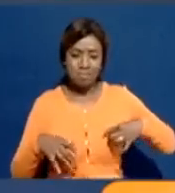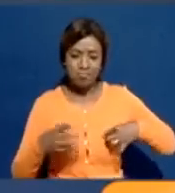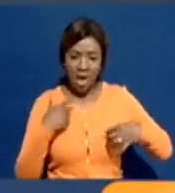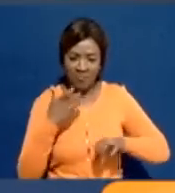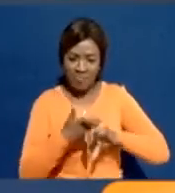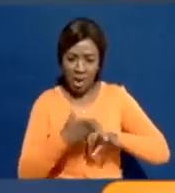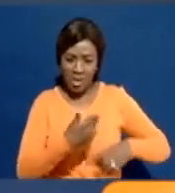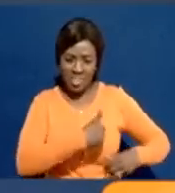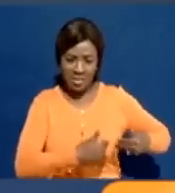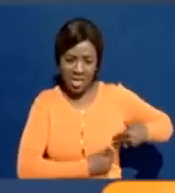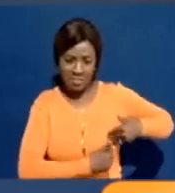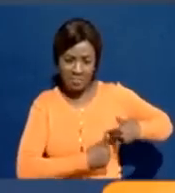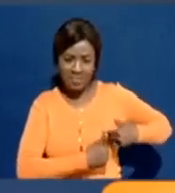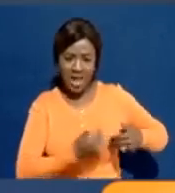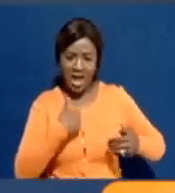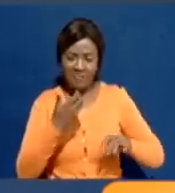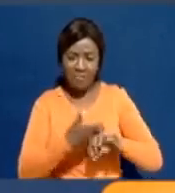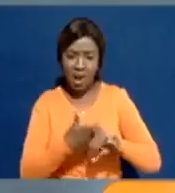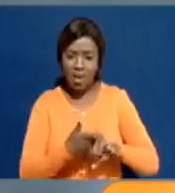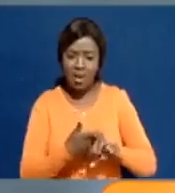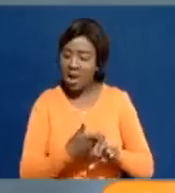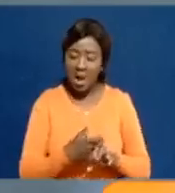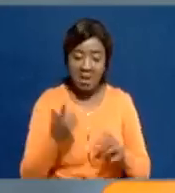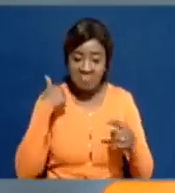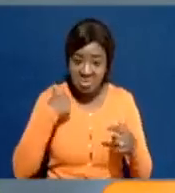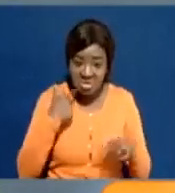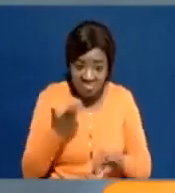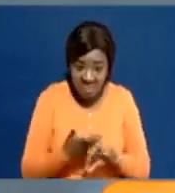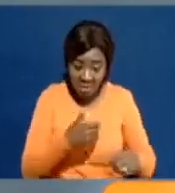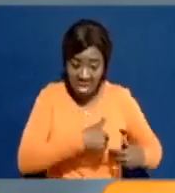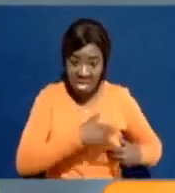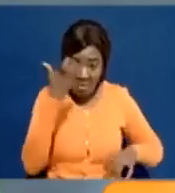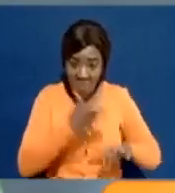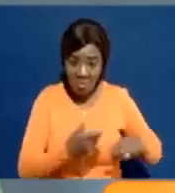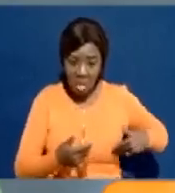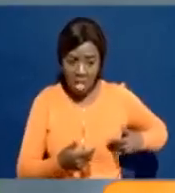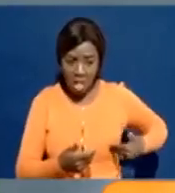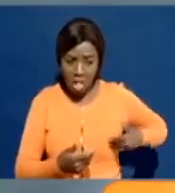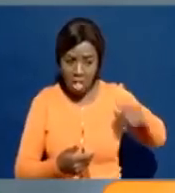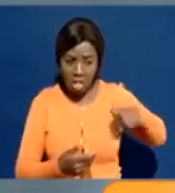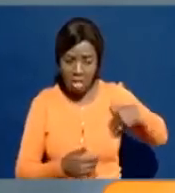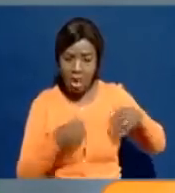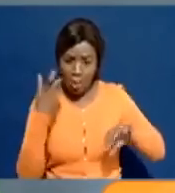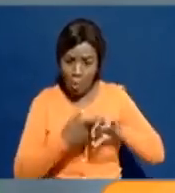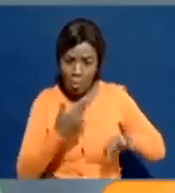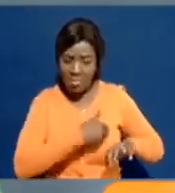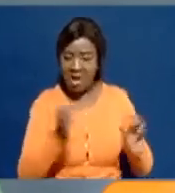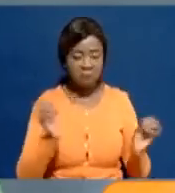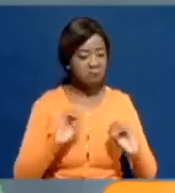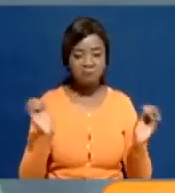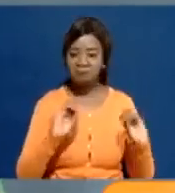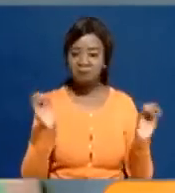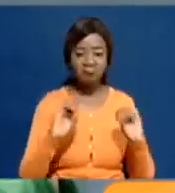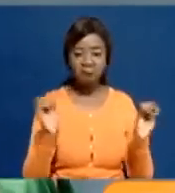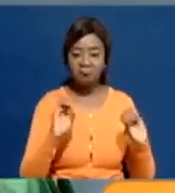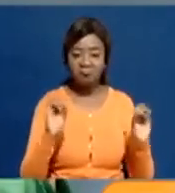on this idea that it could be something? It didn't start as a lump for me. And this is the talk I give women. Of course, we are told about lumps, and it's